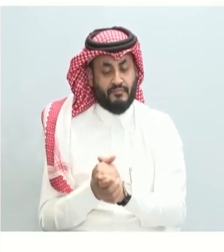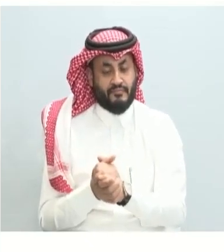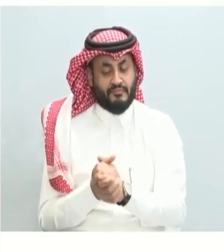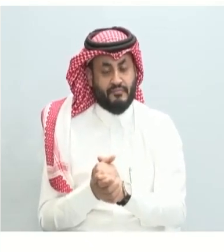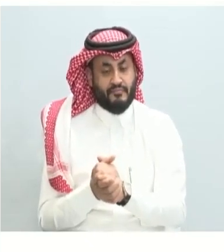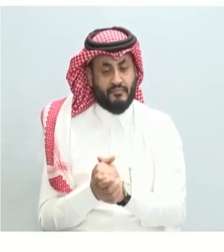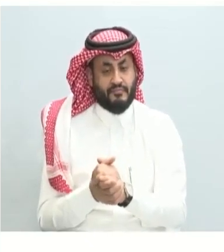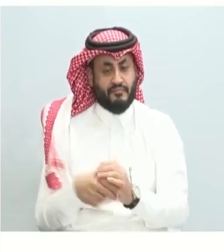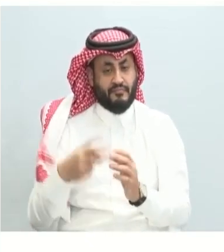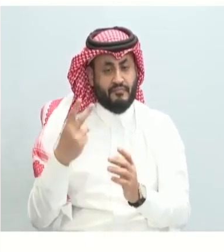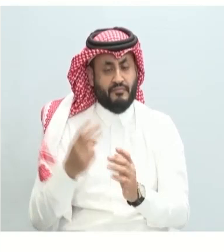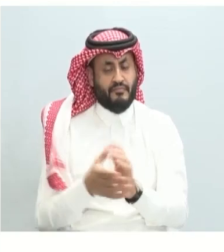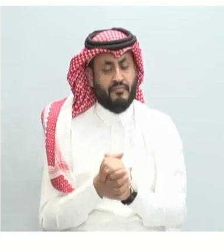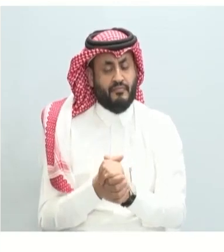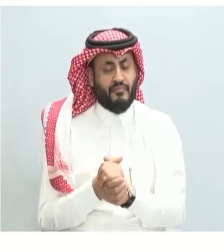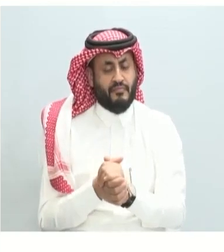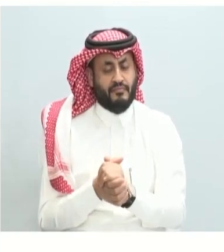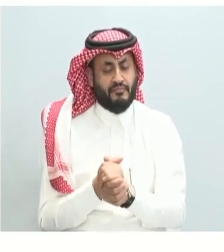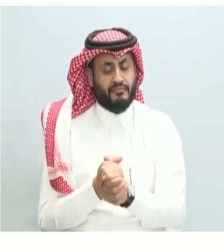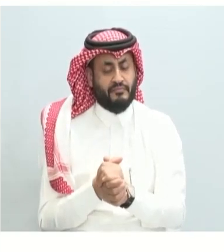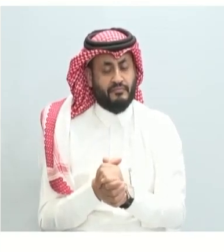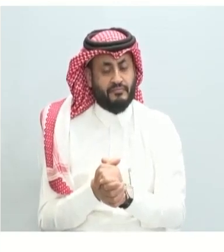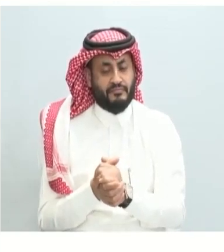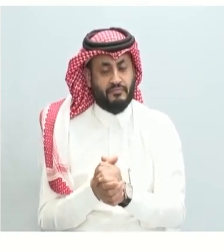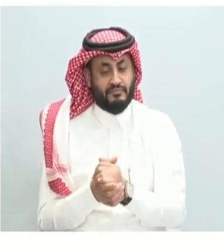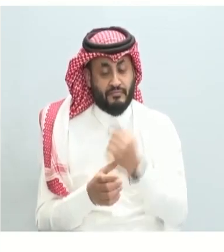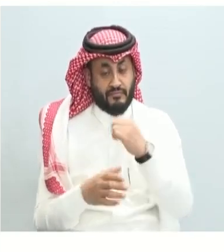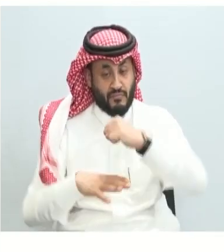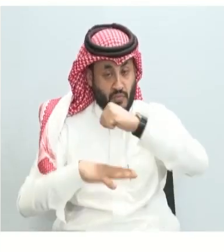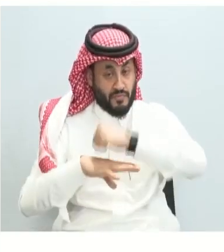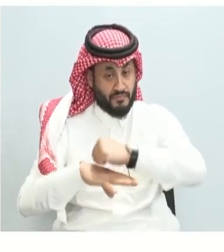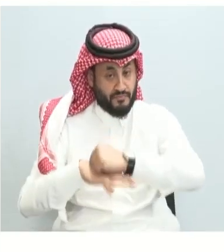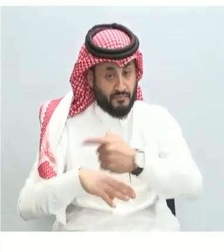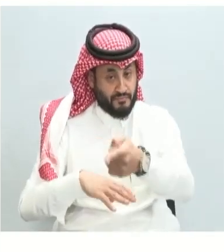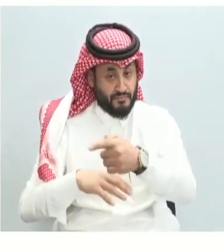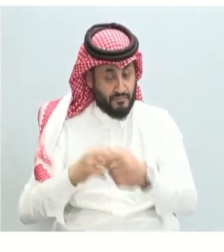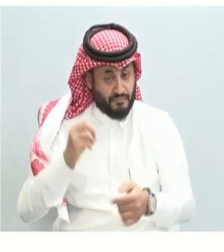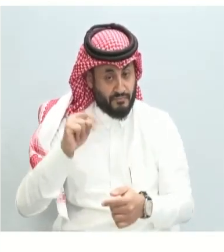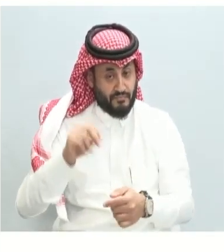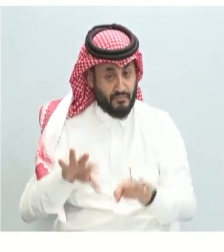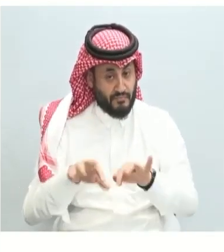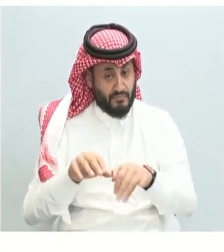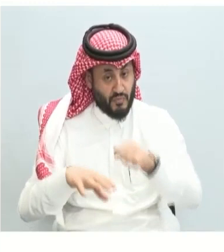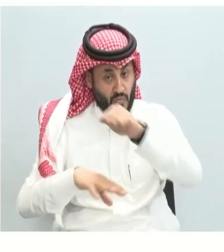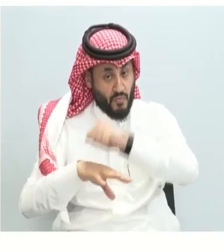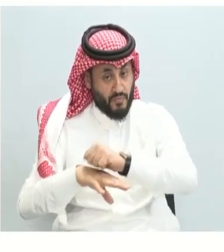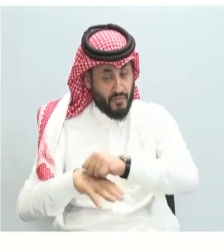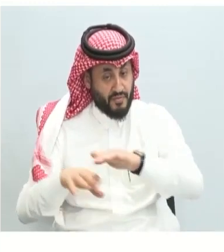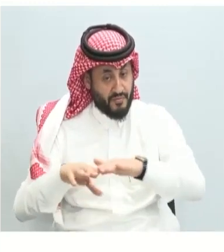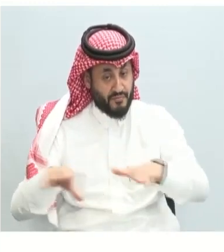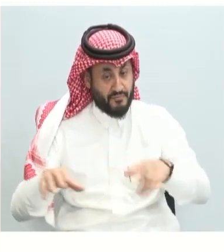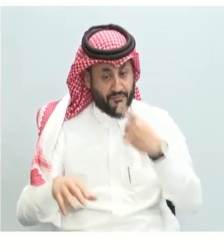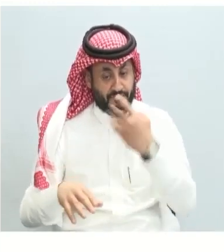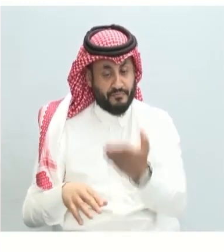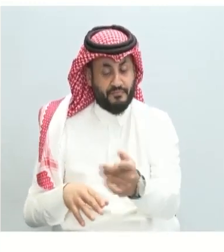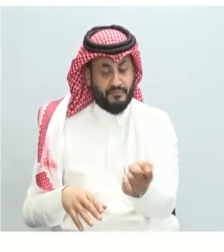other prepositions. My new laptop is on the desk.